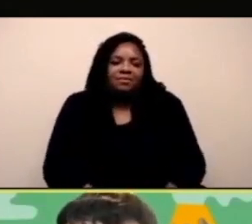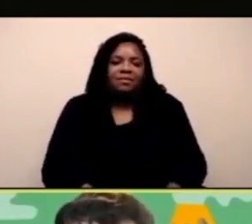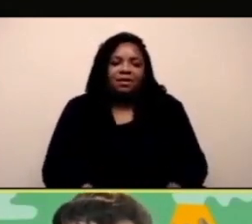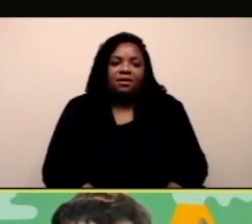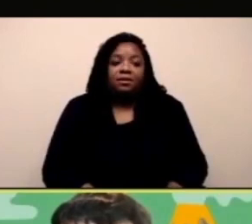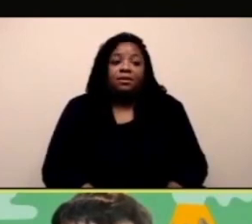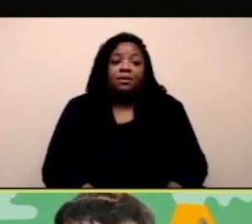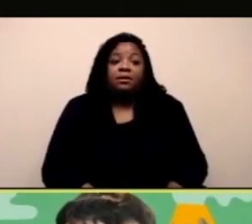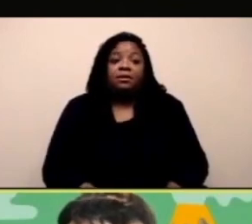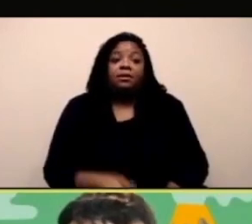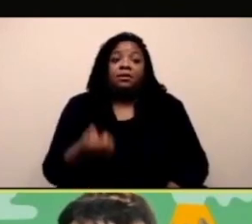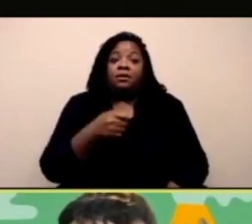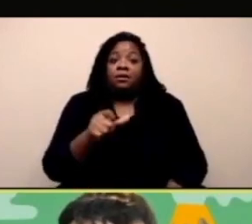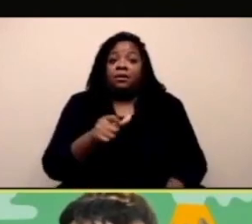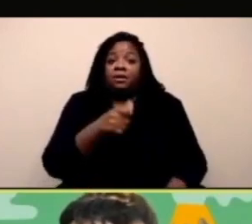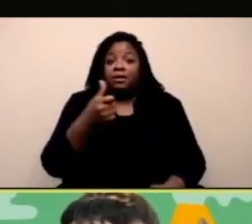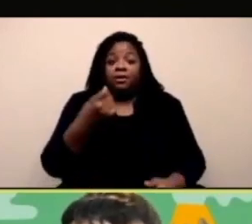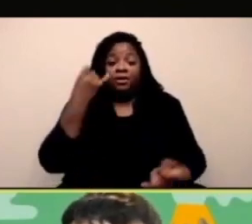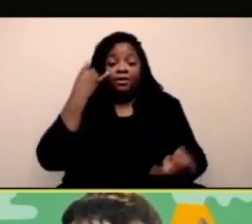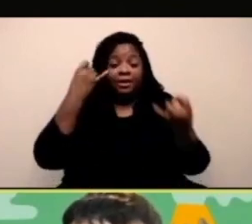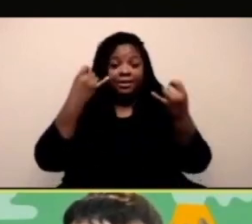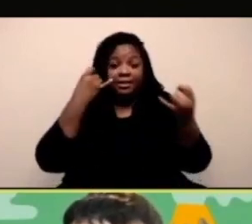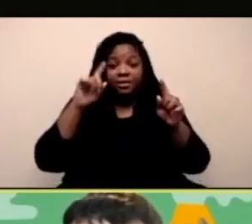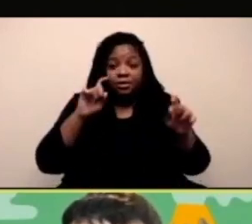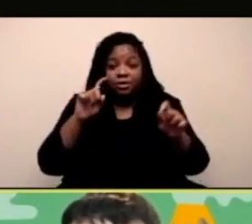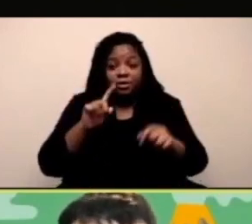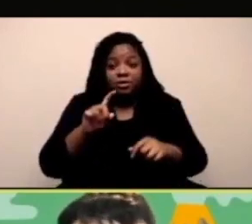Any other ideas or questions?